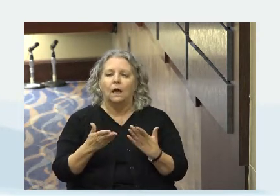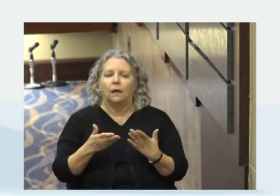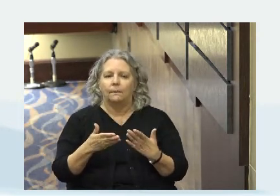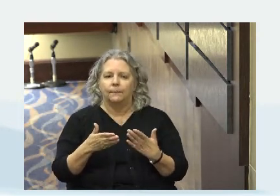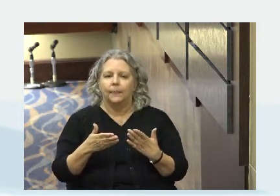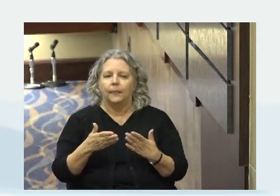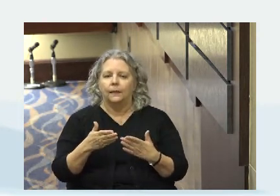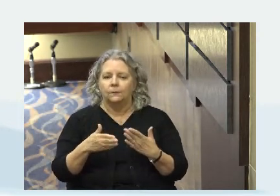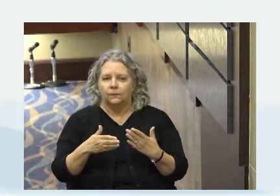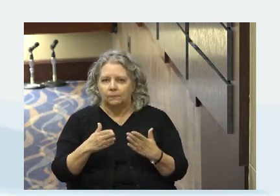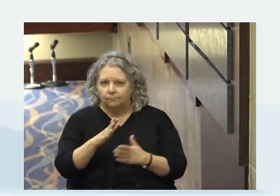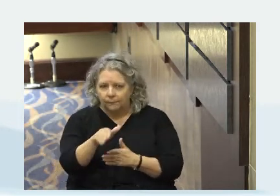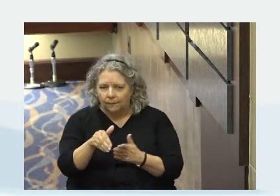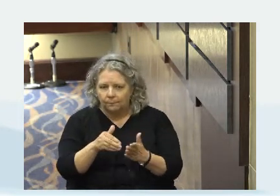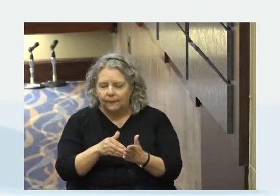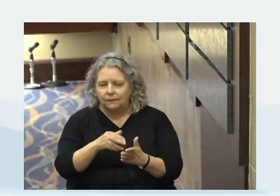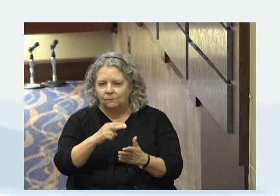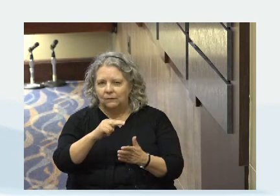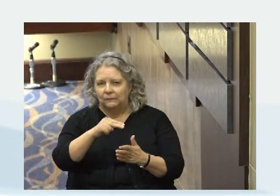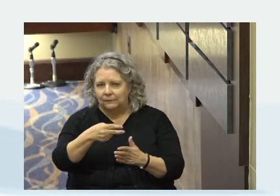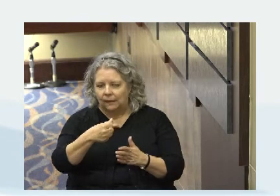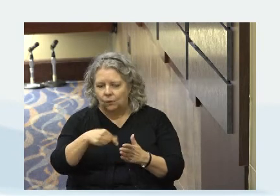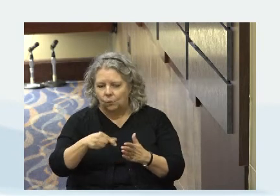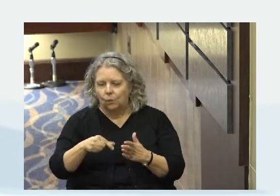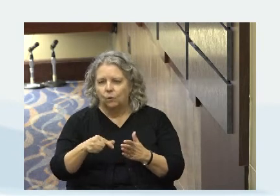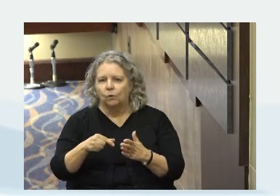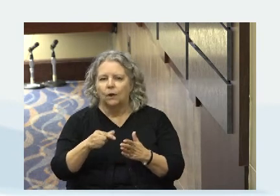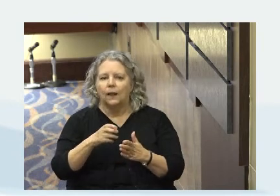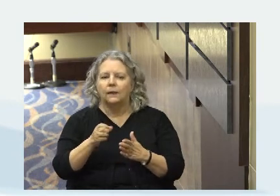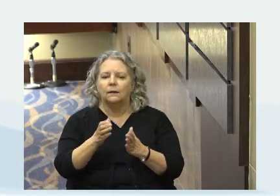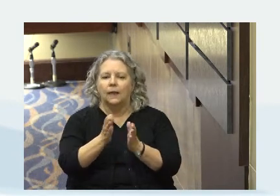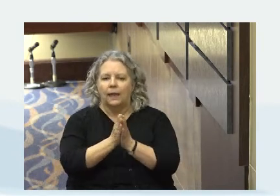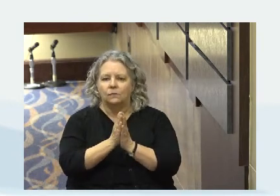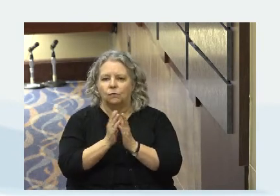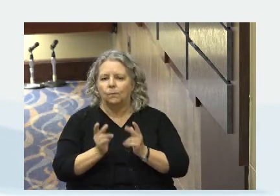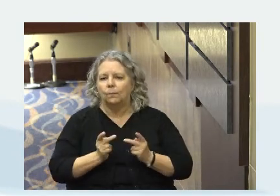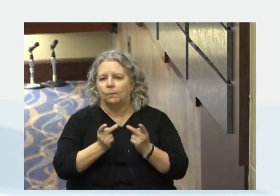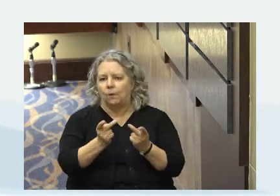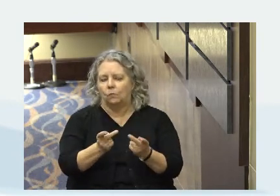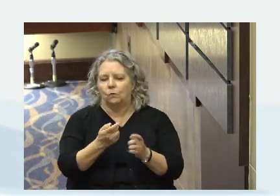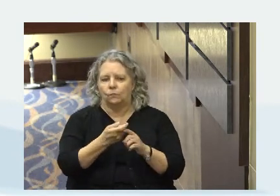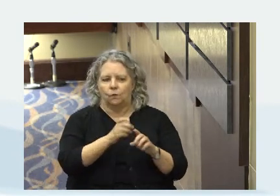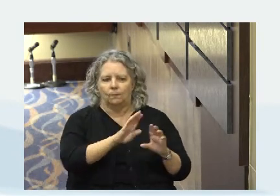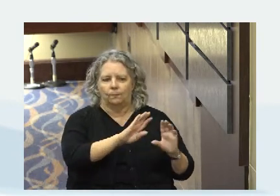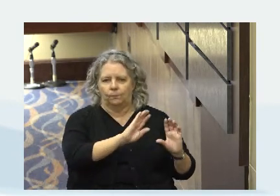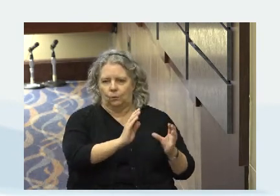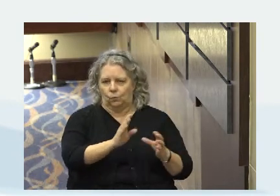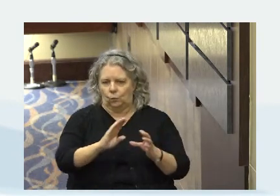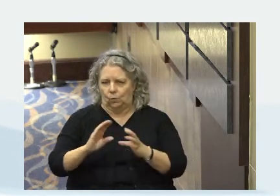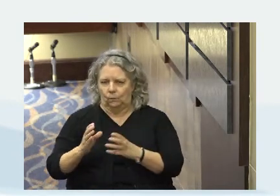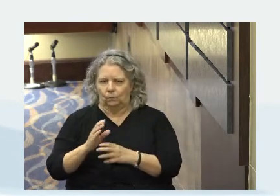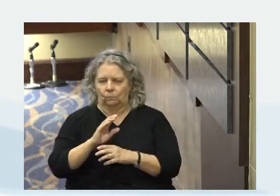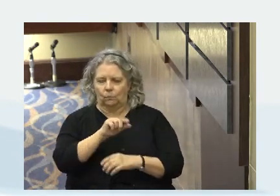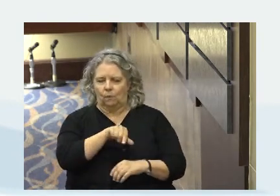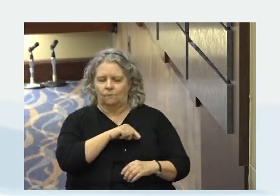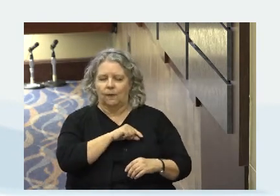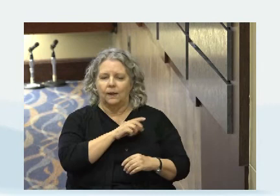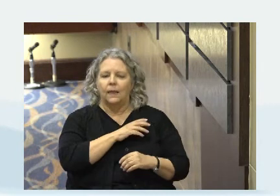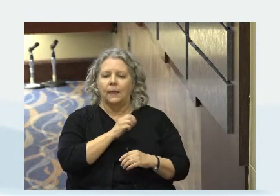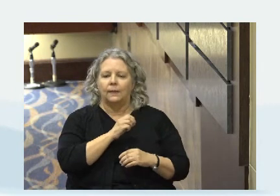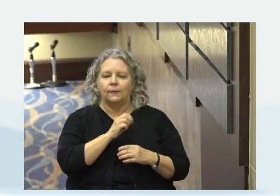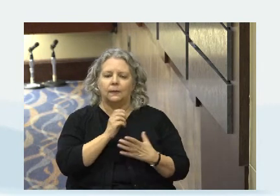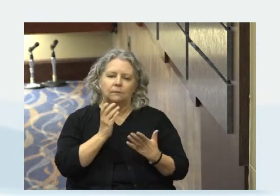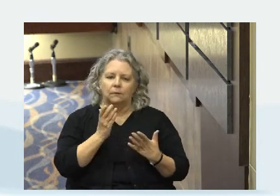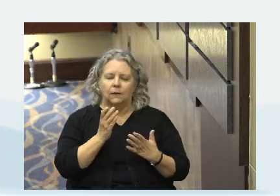the qualified groups of people and selecting the successful team at the end of the